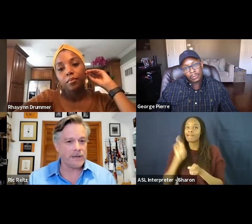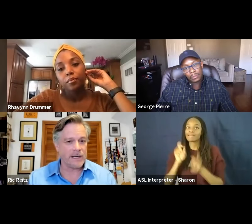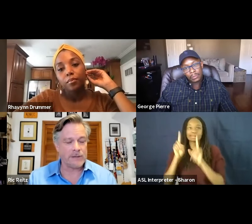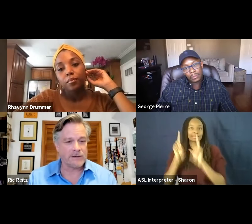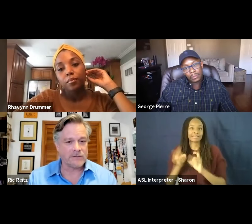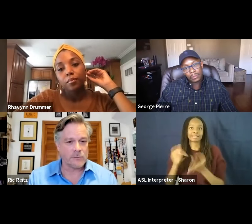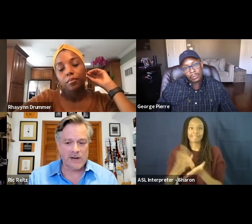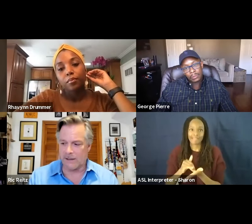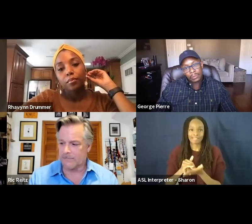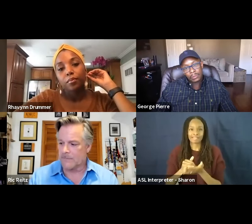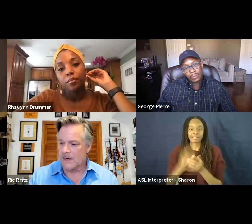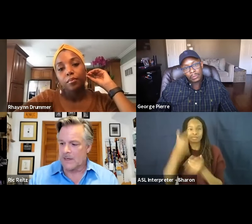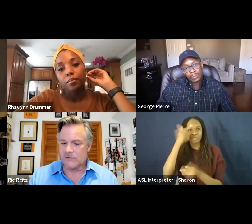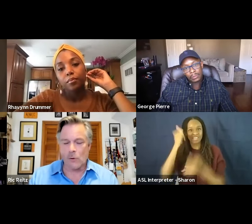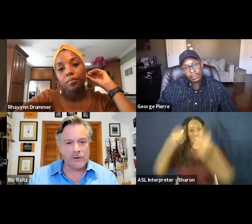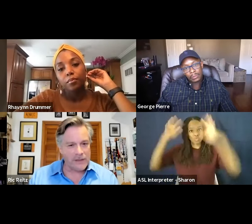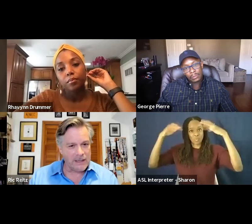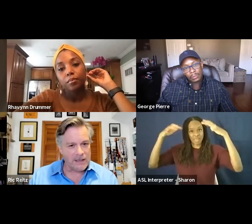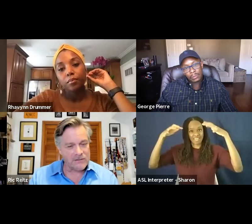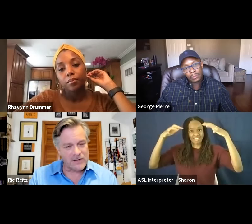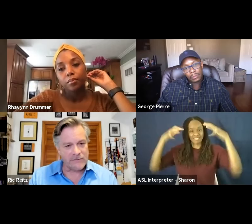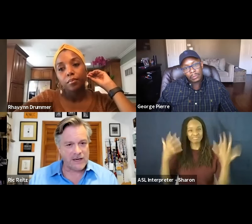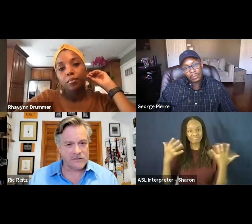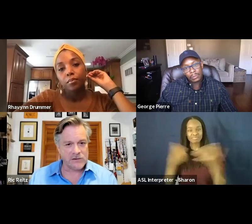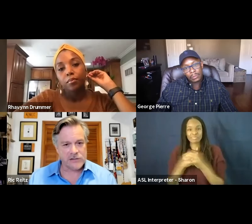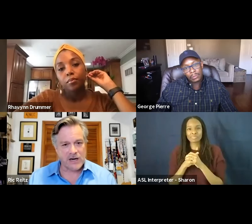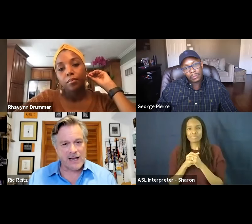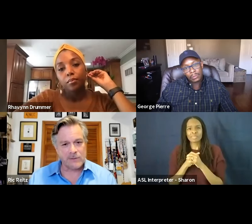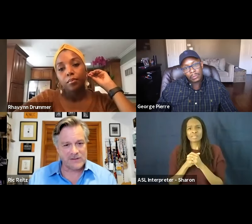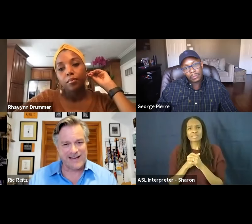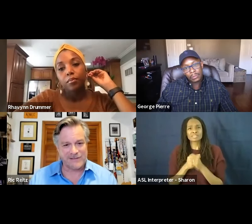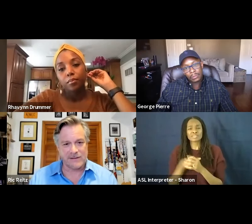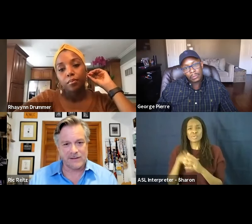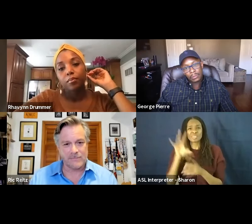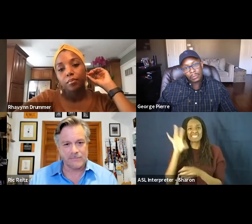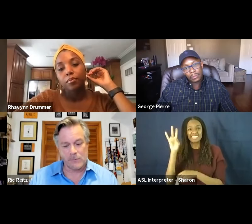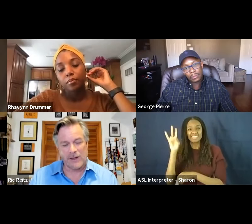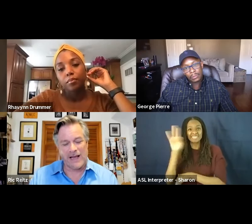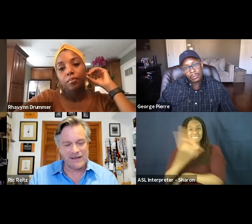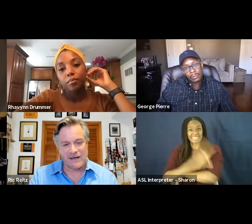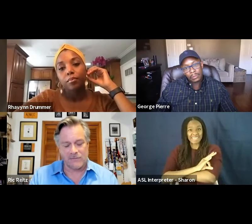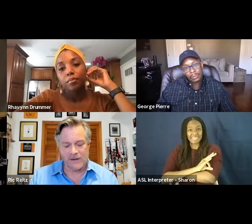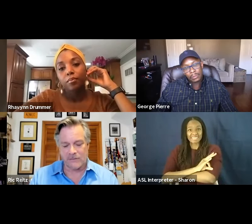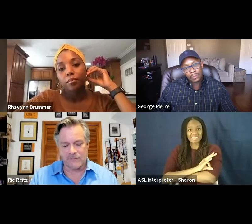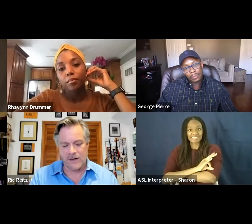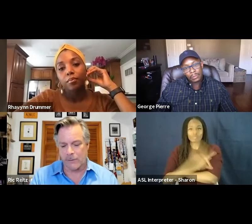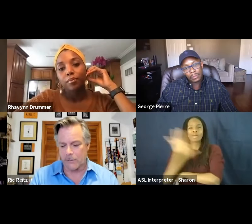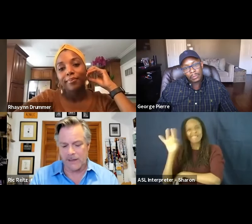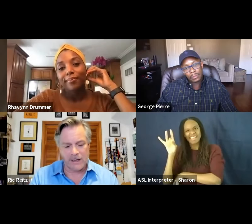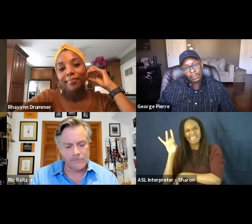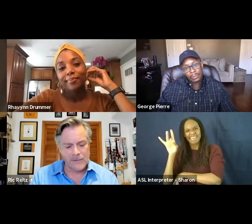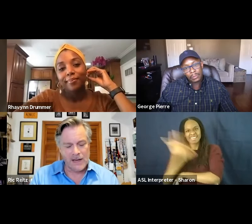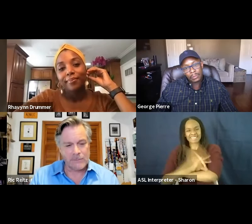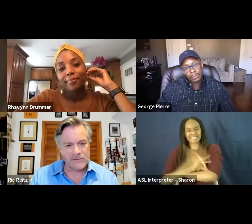to a Monday because of the rain. So within a 7-day structure, I was tested, well, 8 days if you count the following Monday, I